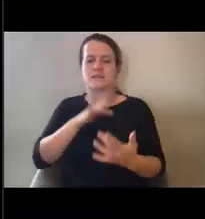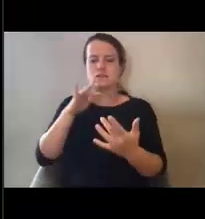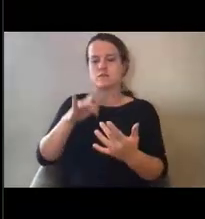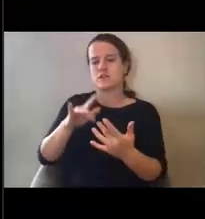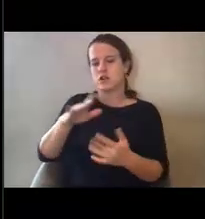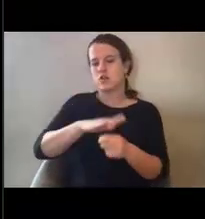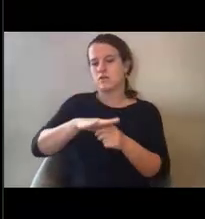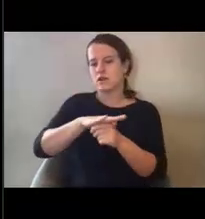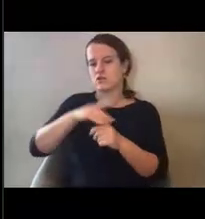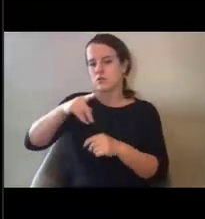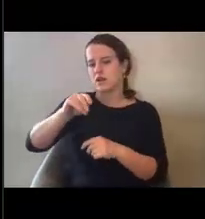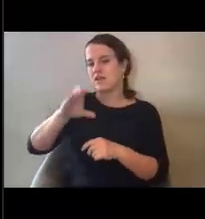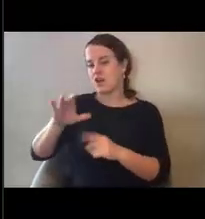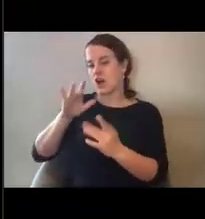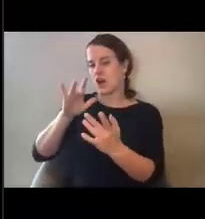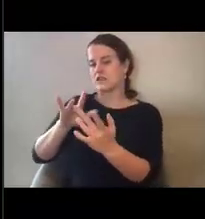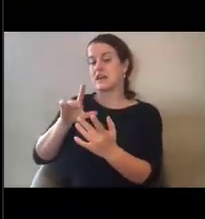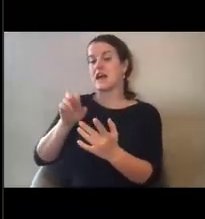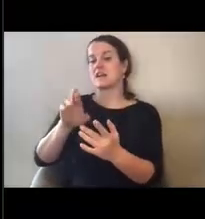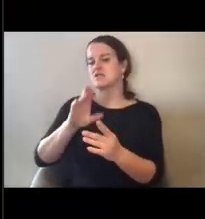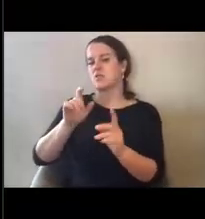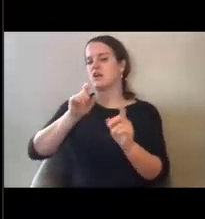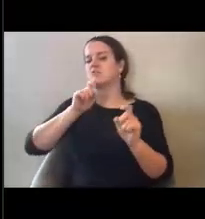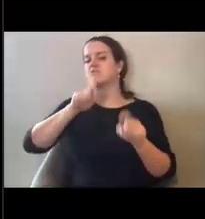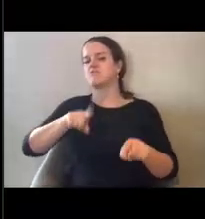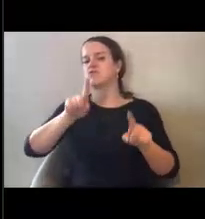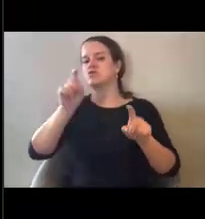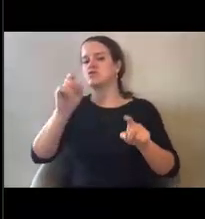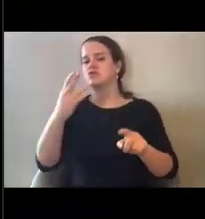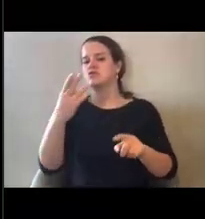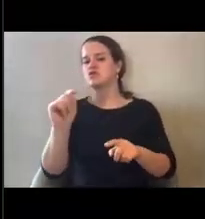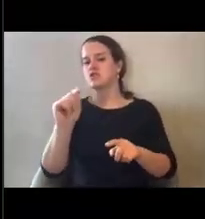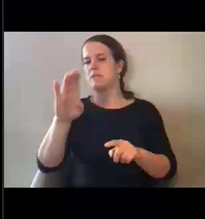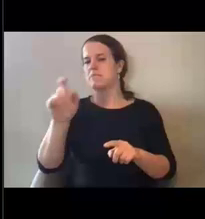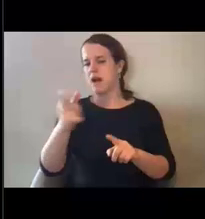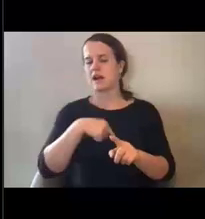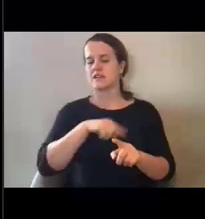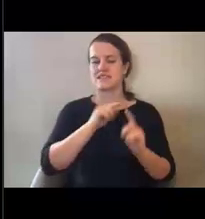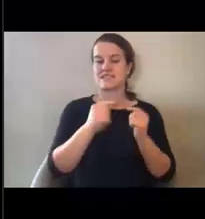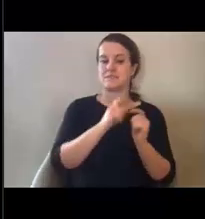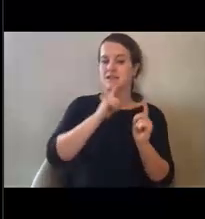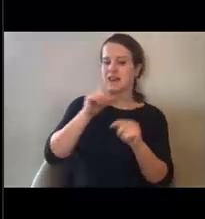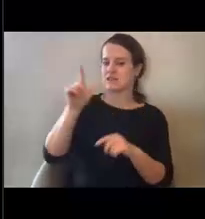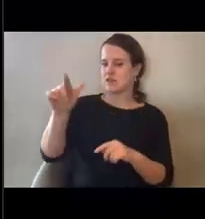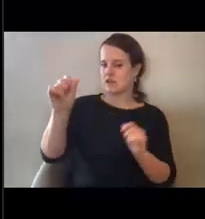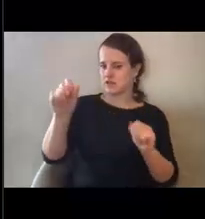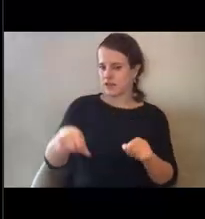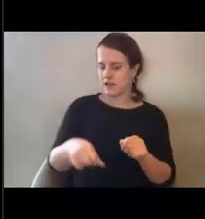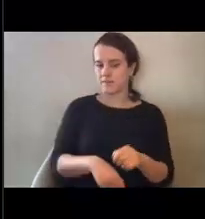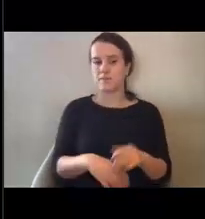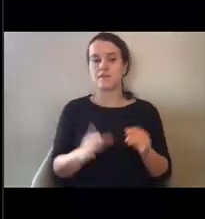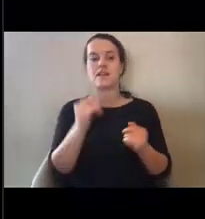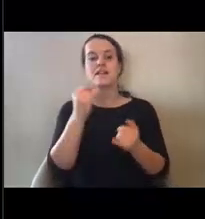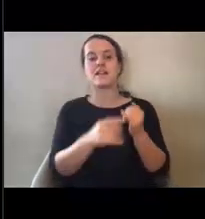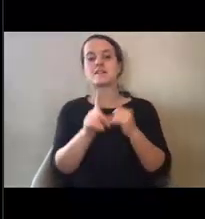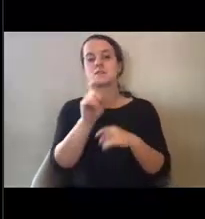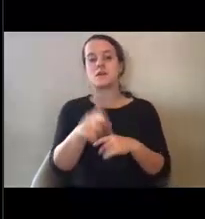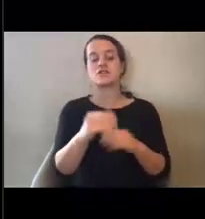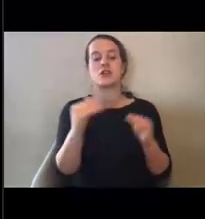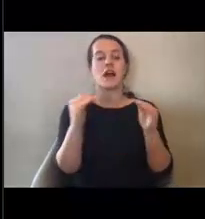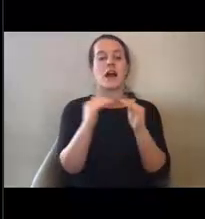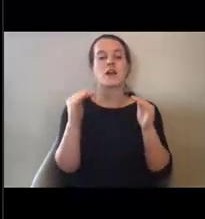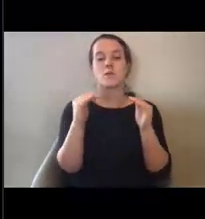of contact or to drop it in the chat box for our team to answer at a later date. Last question. Are the equity requirements